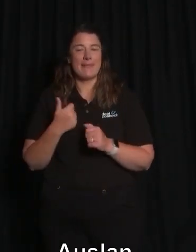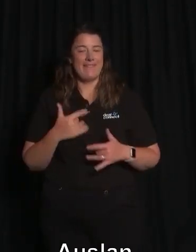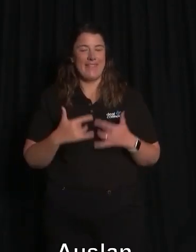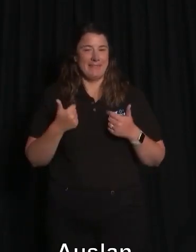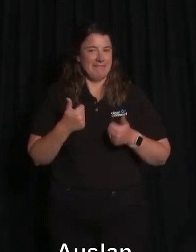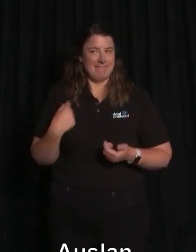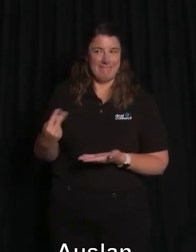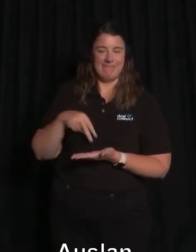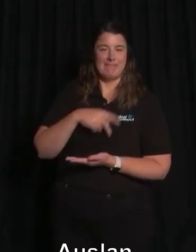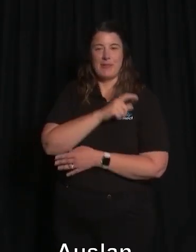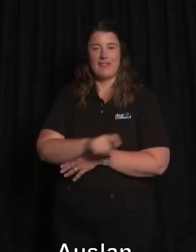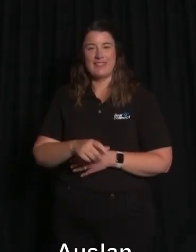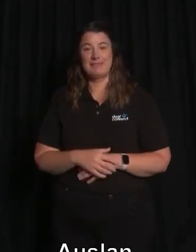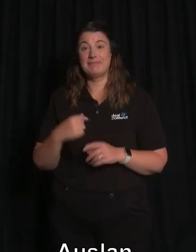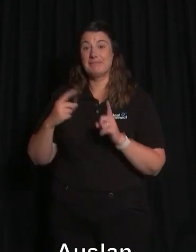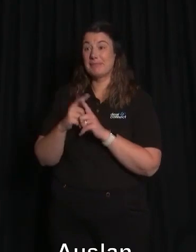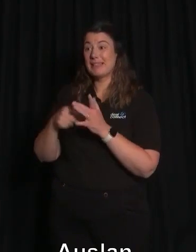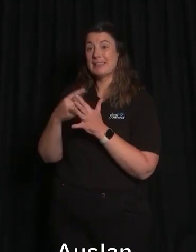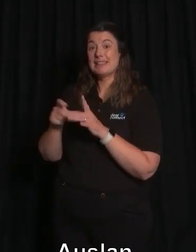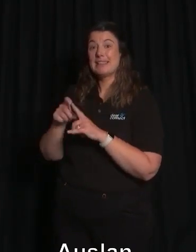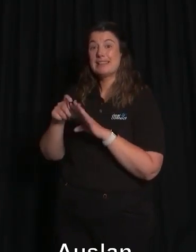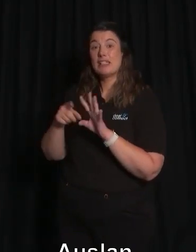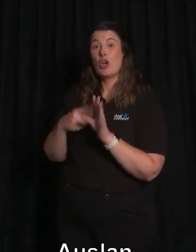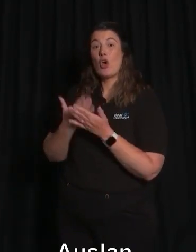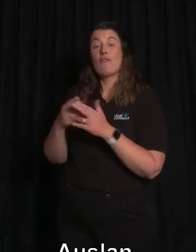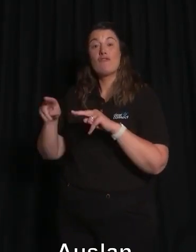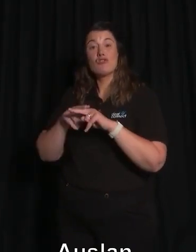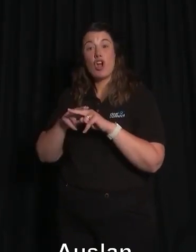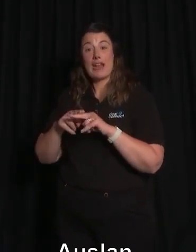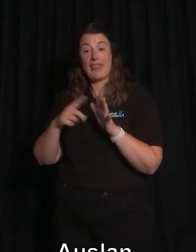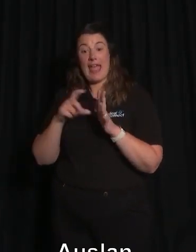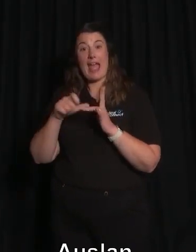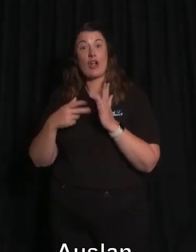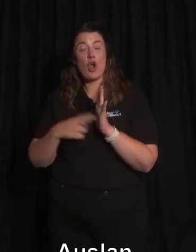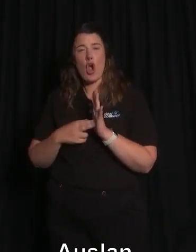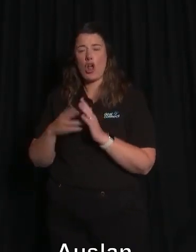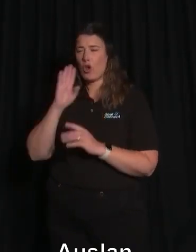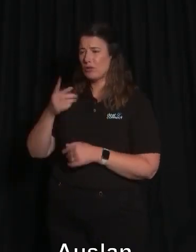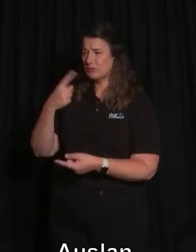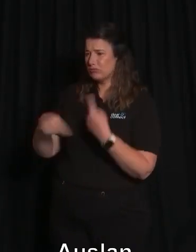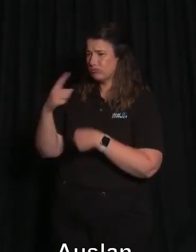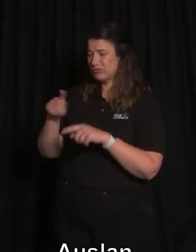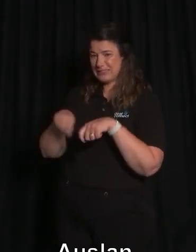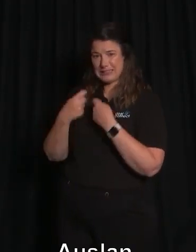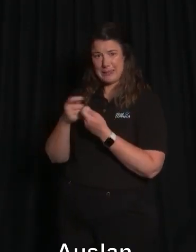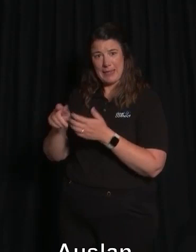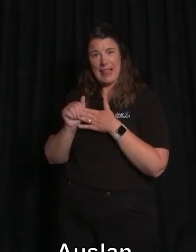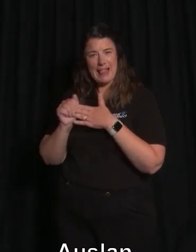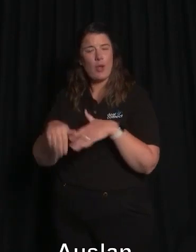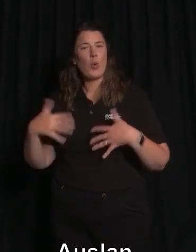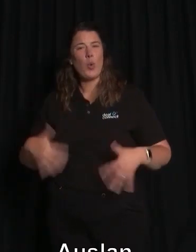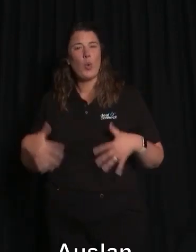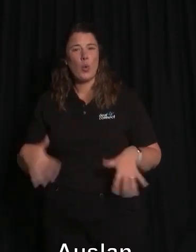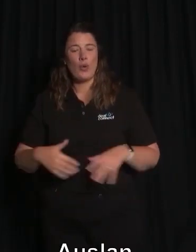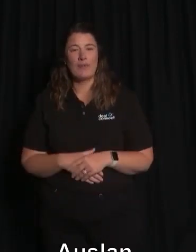it. I met Teddy on Friday at the wonderful ACON and heard about the amazing team that he leads. So I just